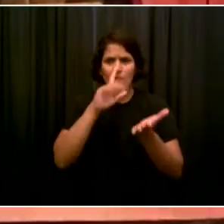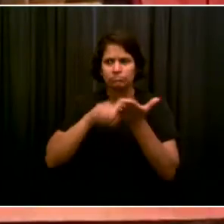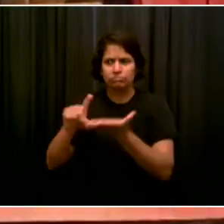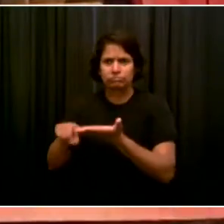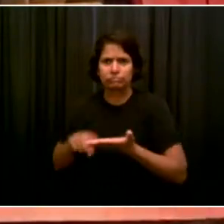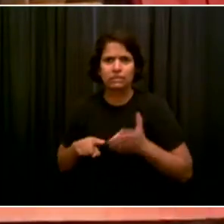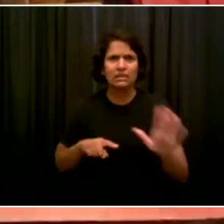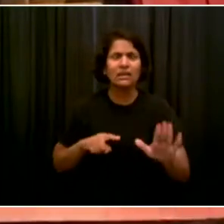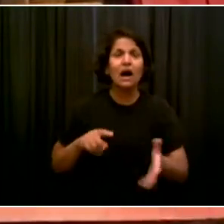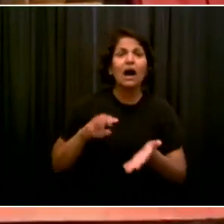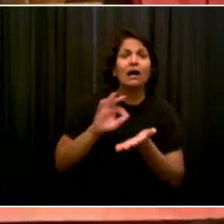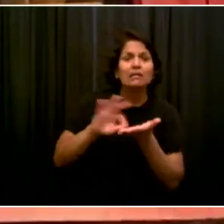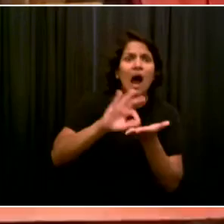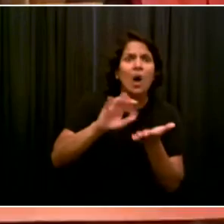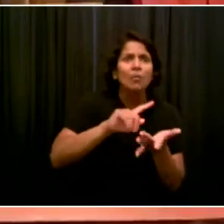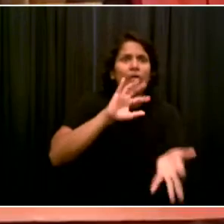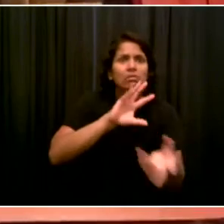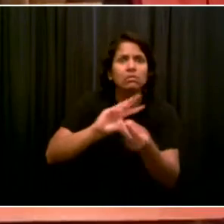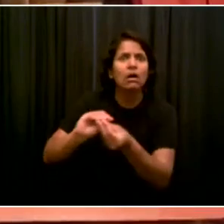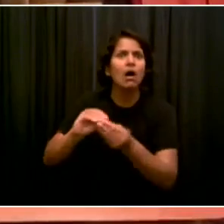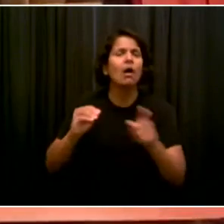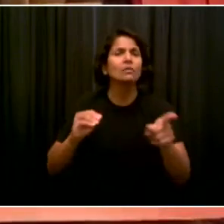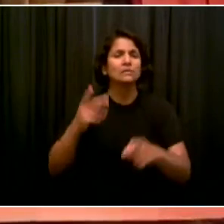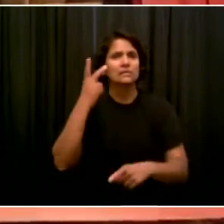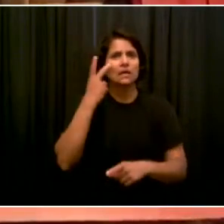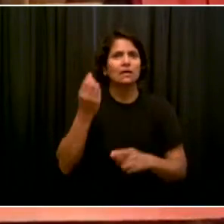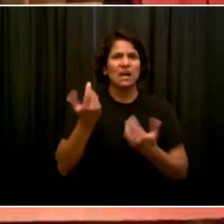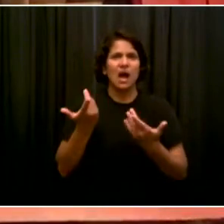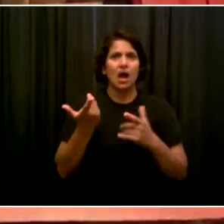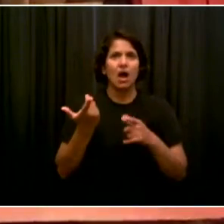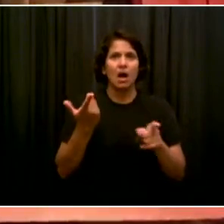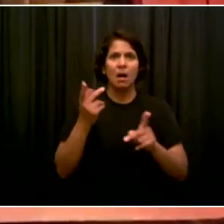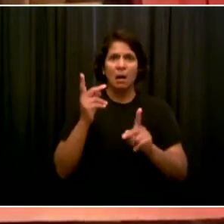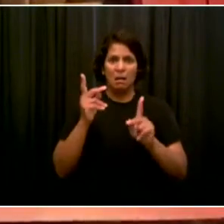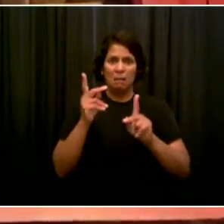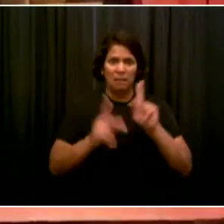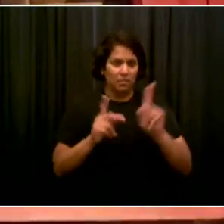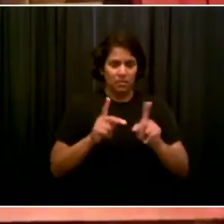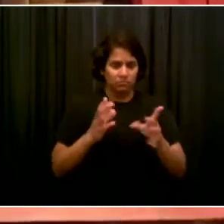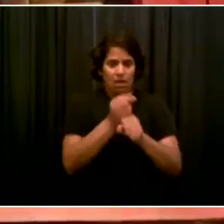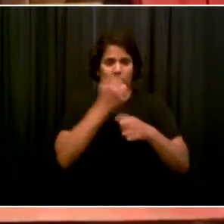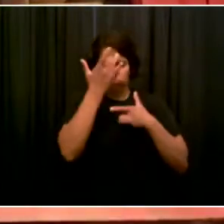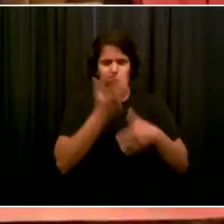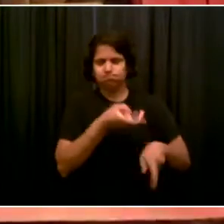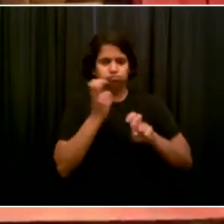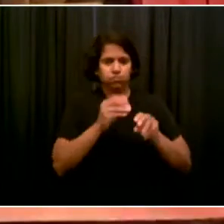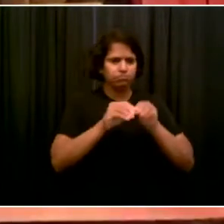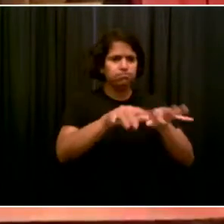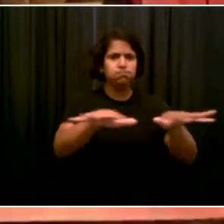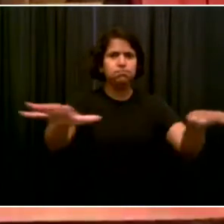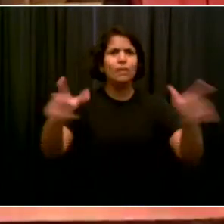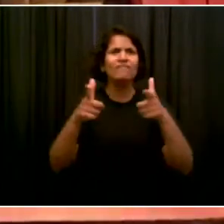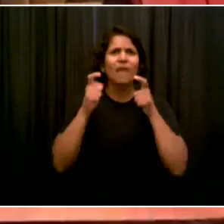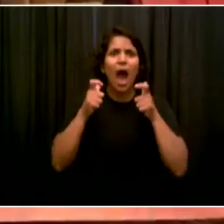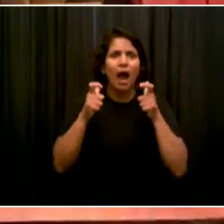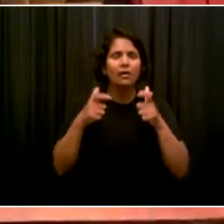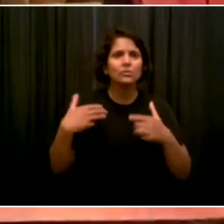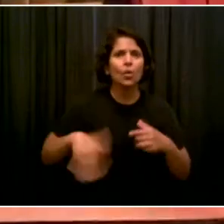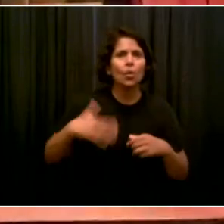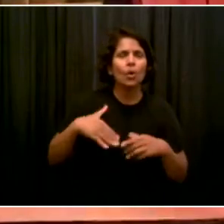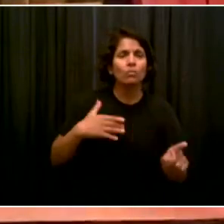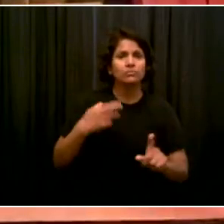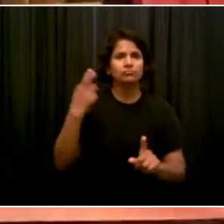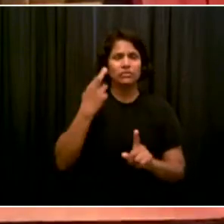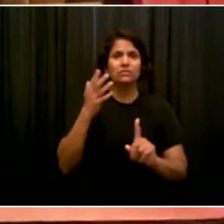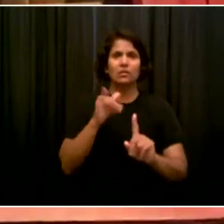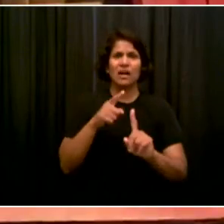direction. And that's because of how unbelievably contagious this new variant is and how much more contagious it